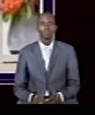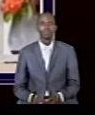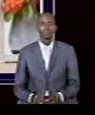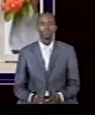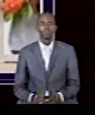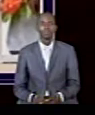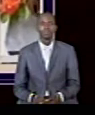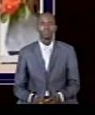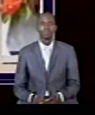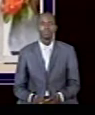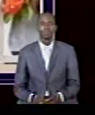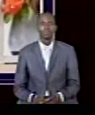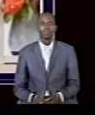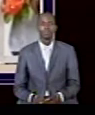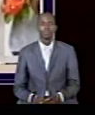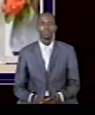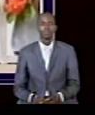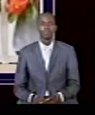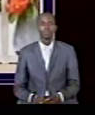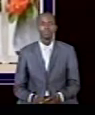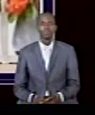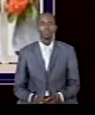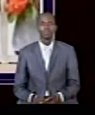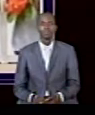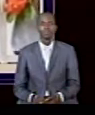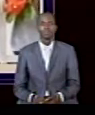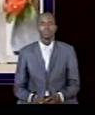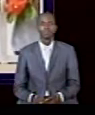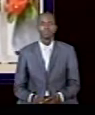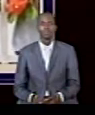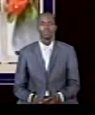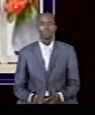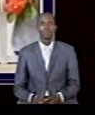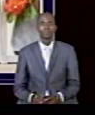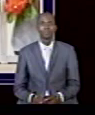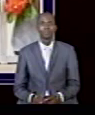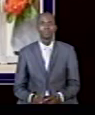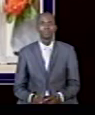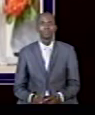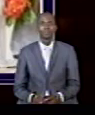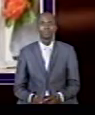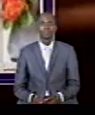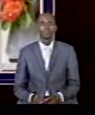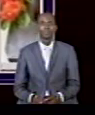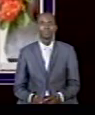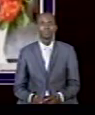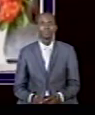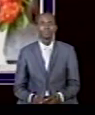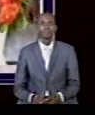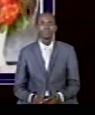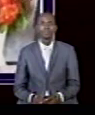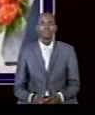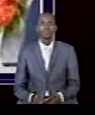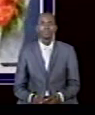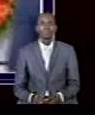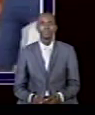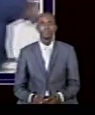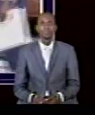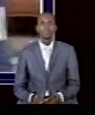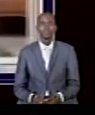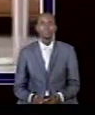miyena mafen kwa rodi nguwa ngakide mpondo bakeni na amina minda. Mboka abasye ngina durubwa ngaduri turo kenyang Jesus.